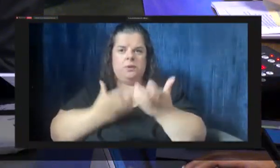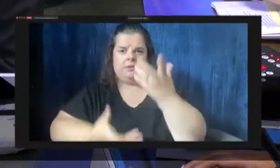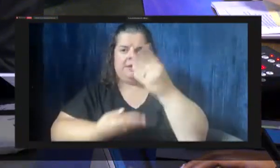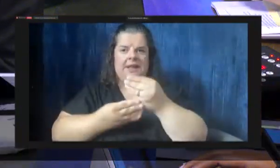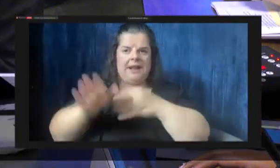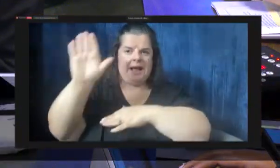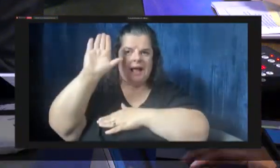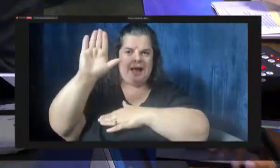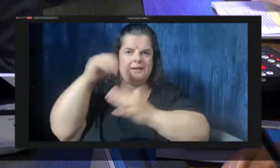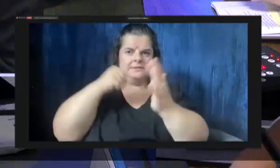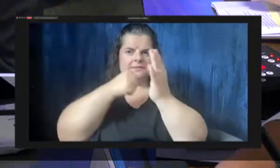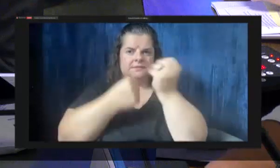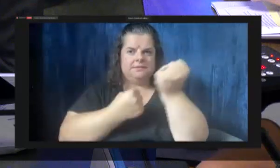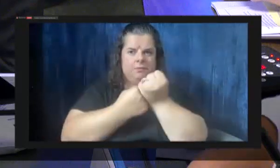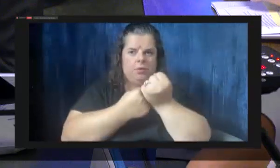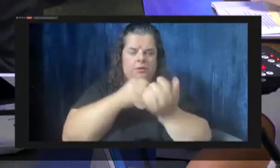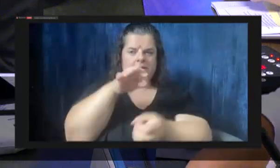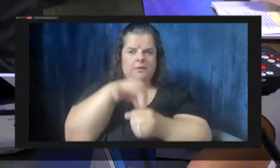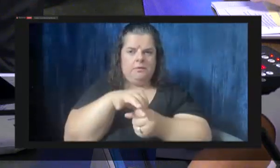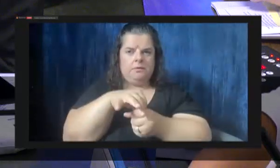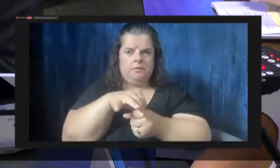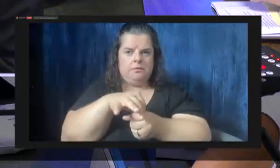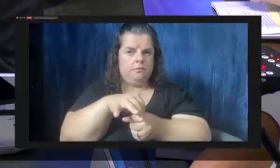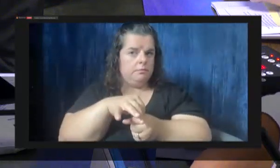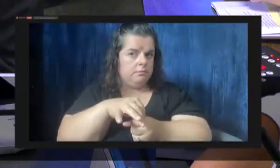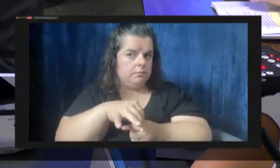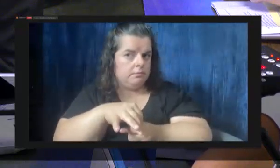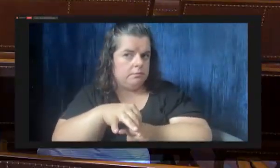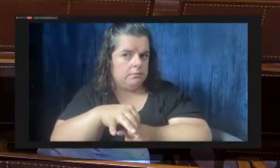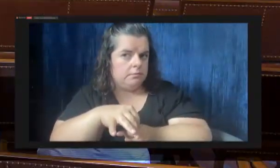Sure. Madam President.